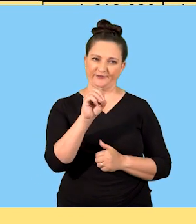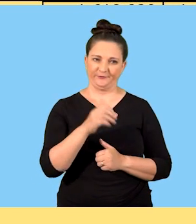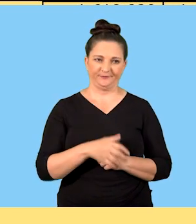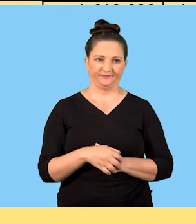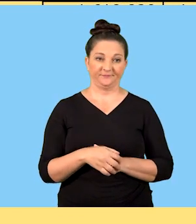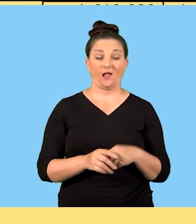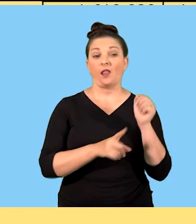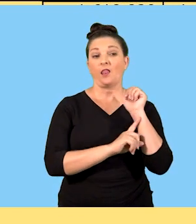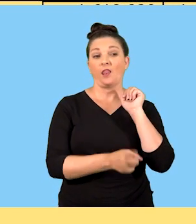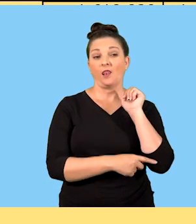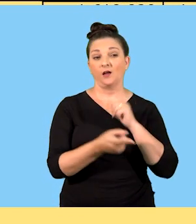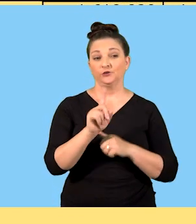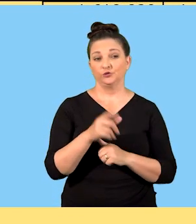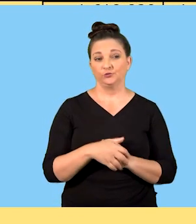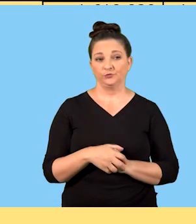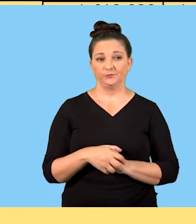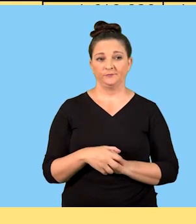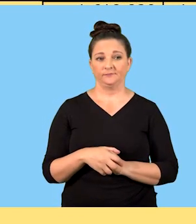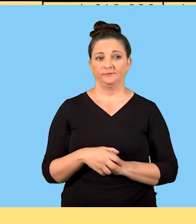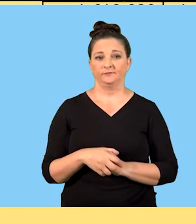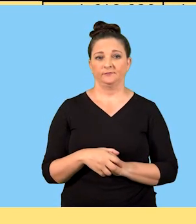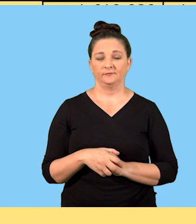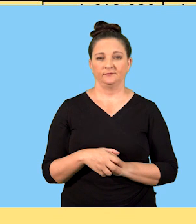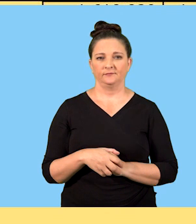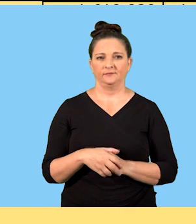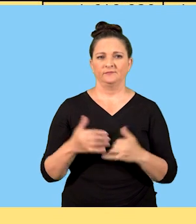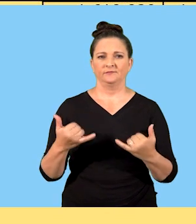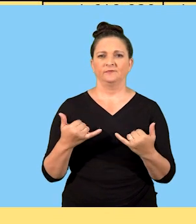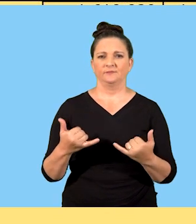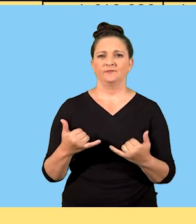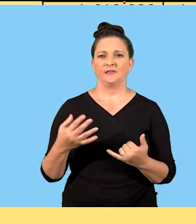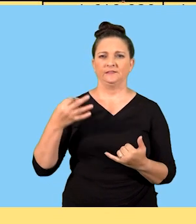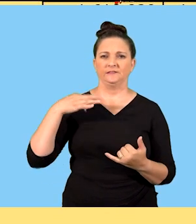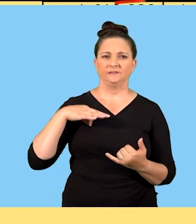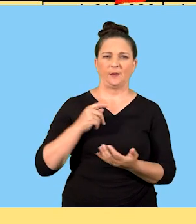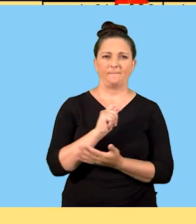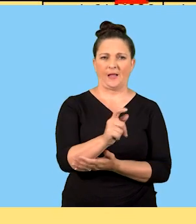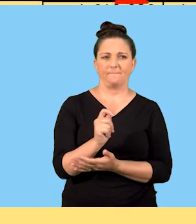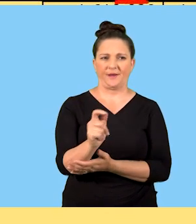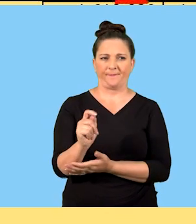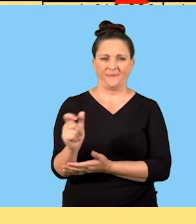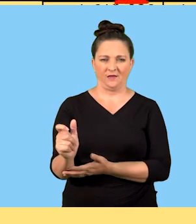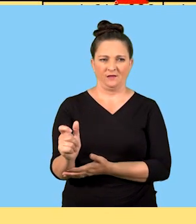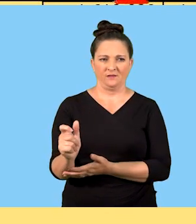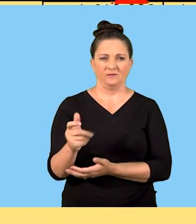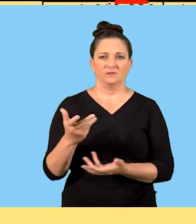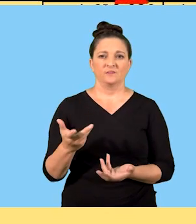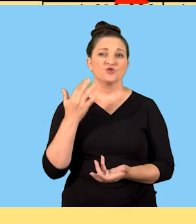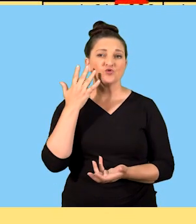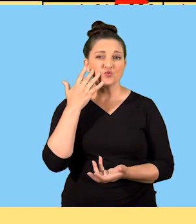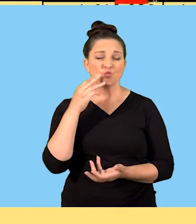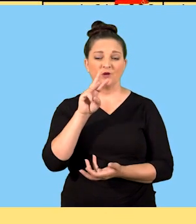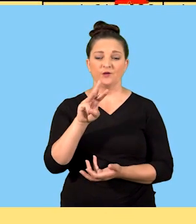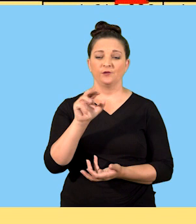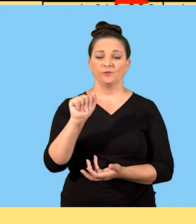expense, 900. Then the last one is going to be your wages. Wages. When